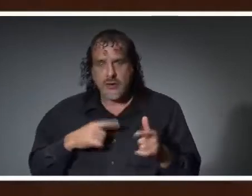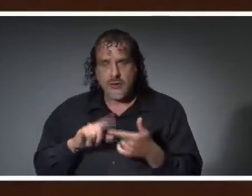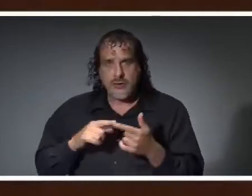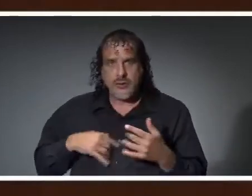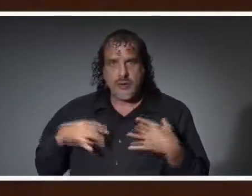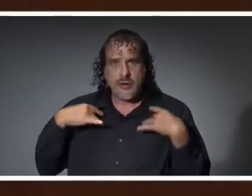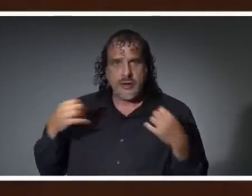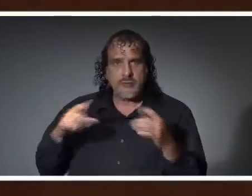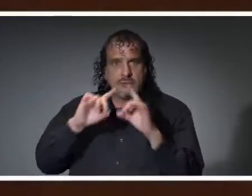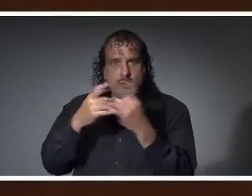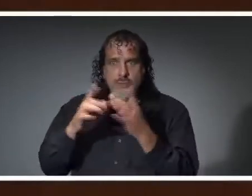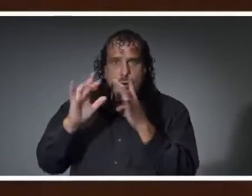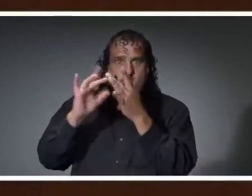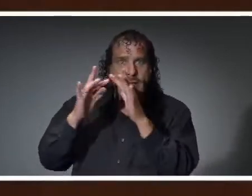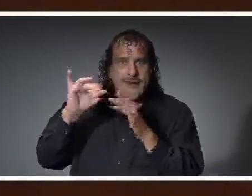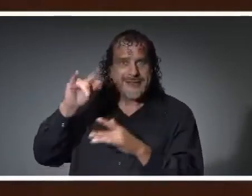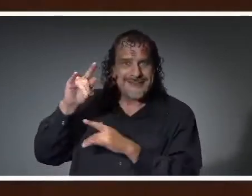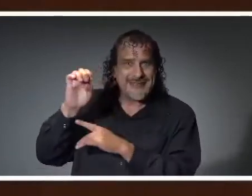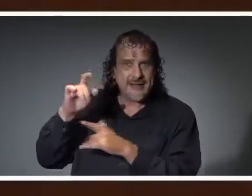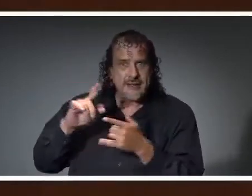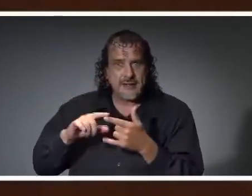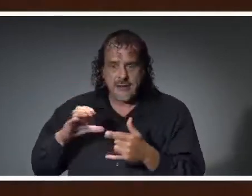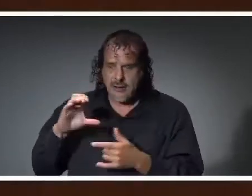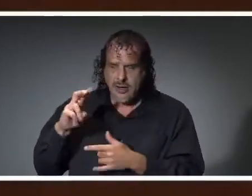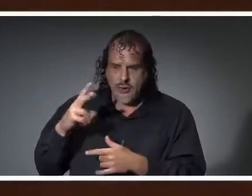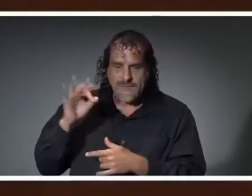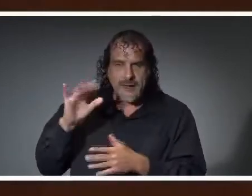go to testing, or you can go to